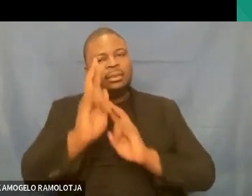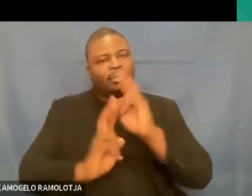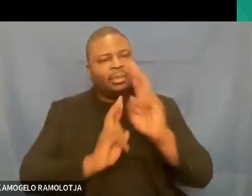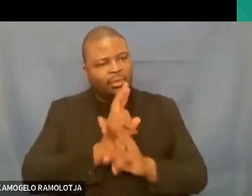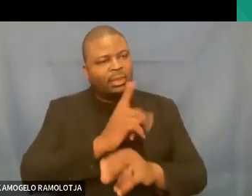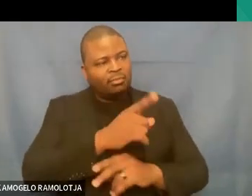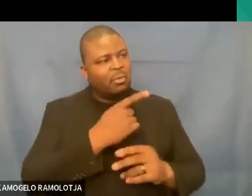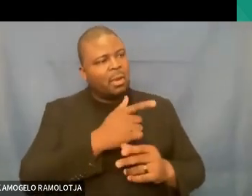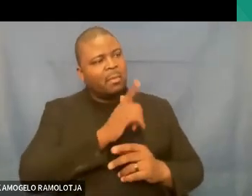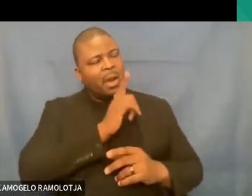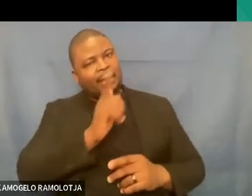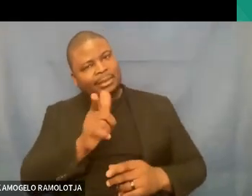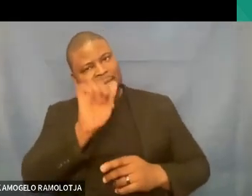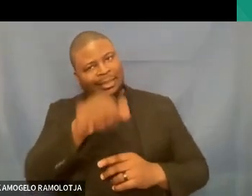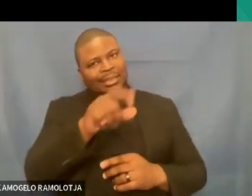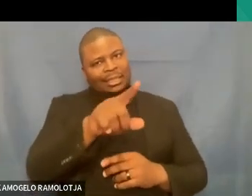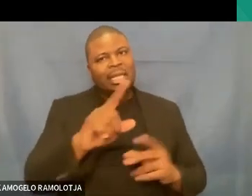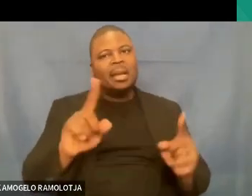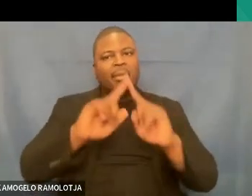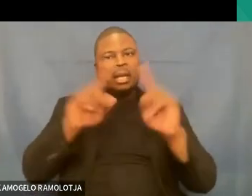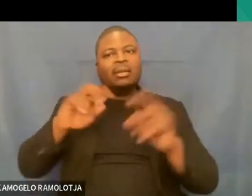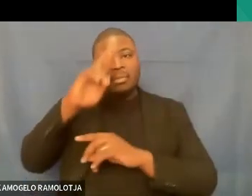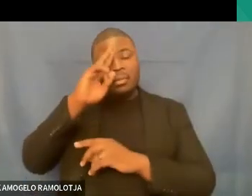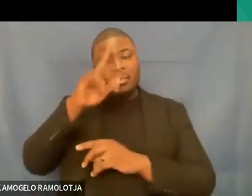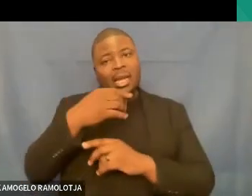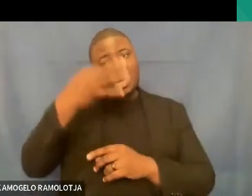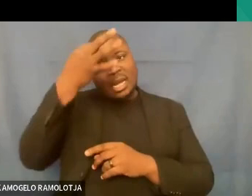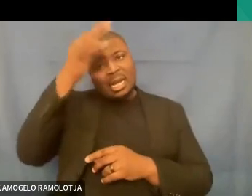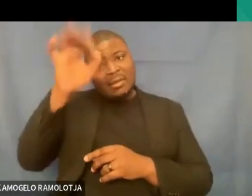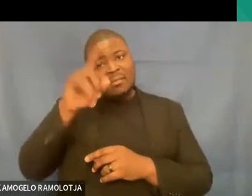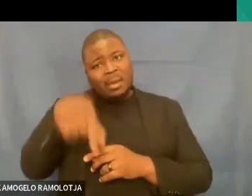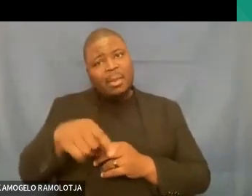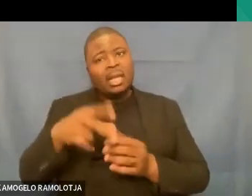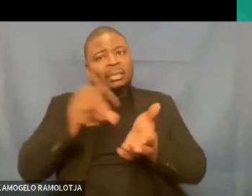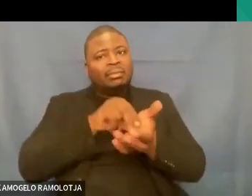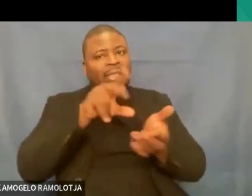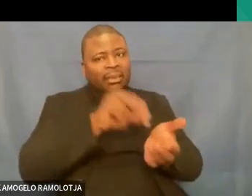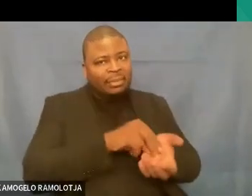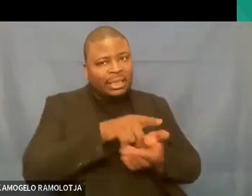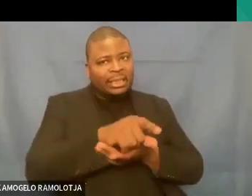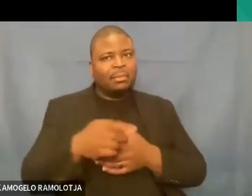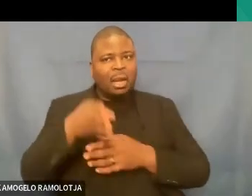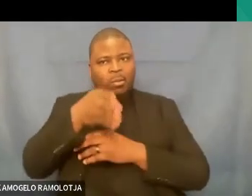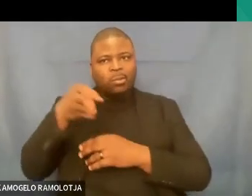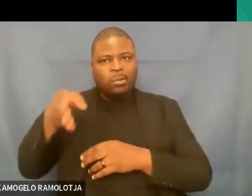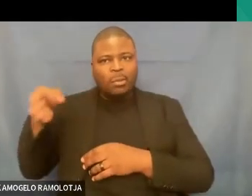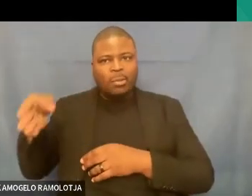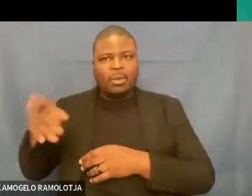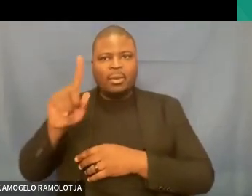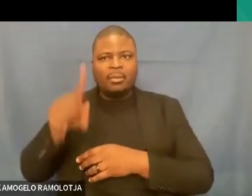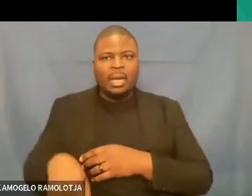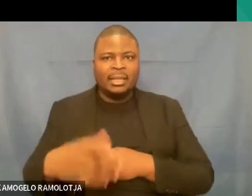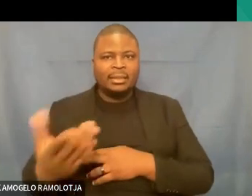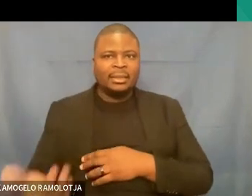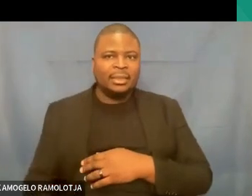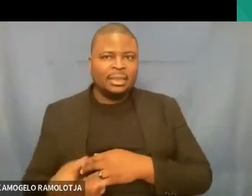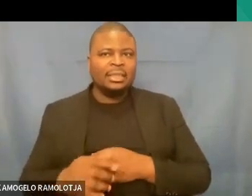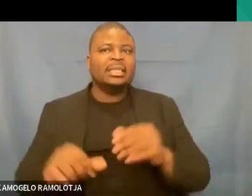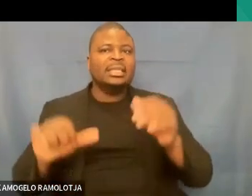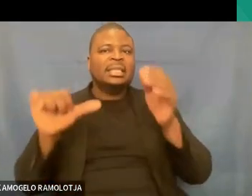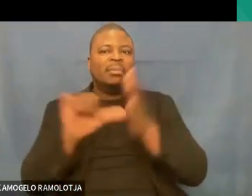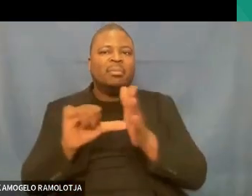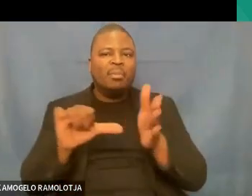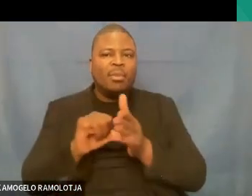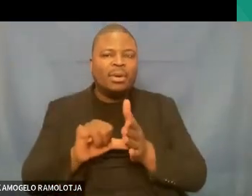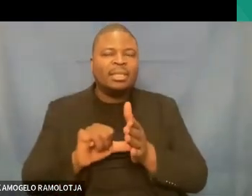need from the government to participate in this response. But I think also important is to ensure that there